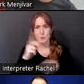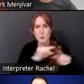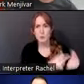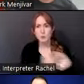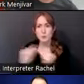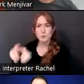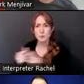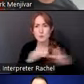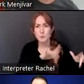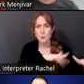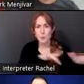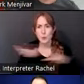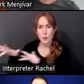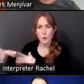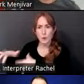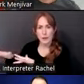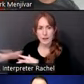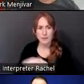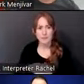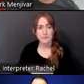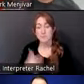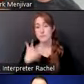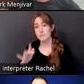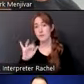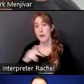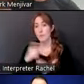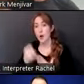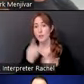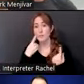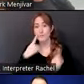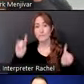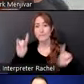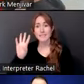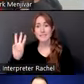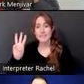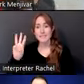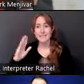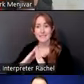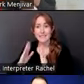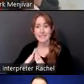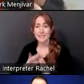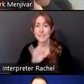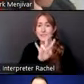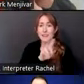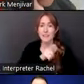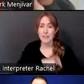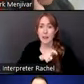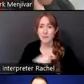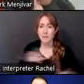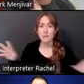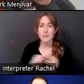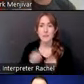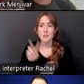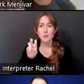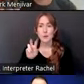Thankfully that project ended up working in six cities. We did seven iterations of it. There's 238 participants